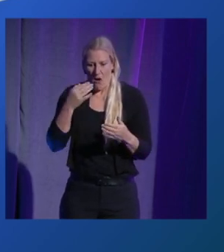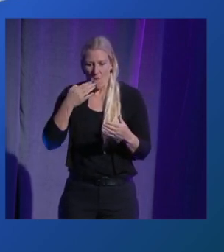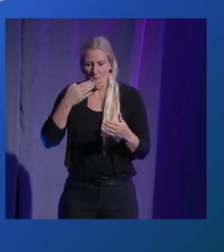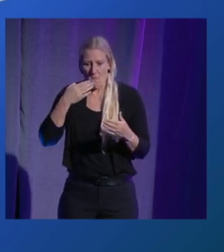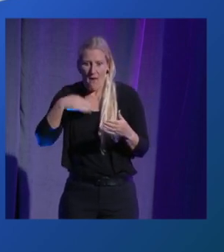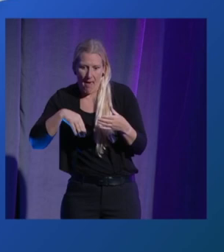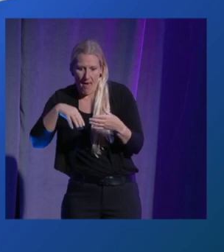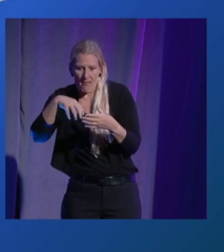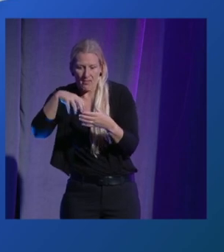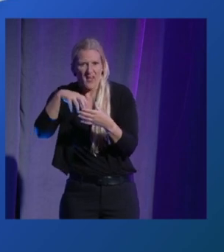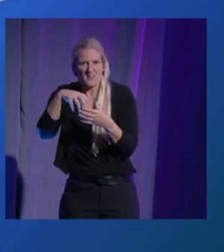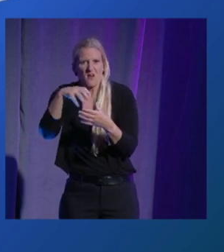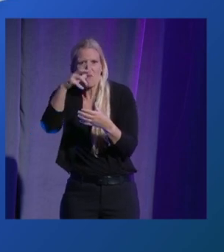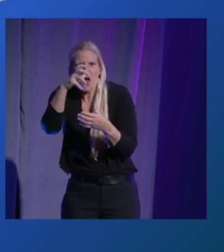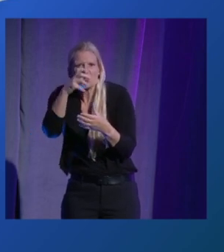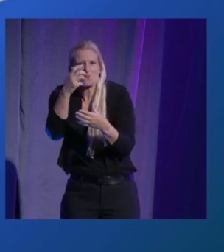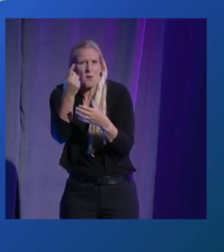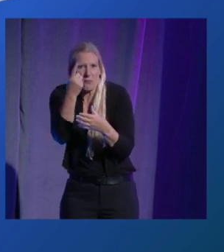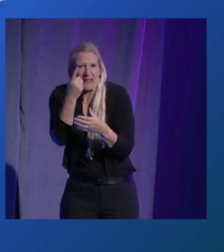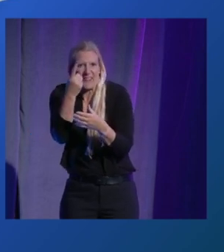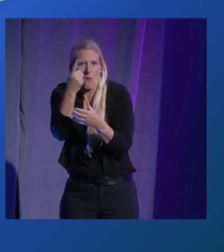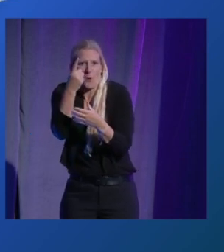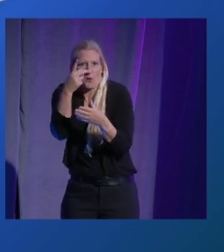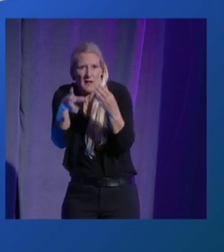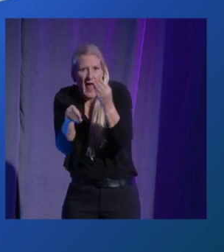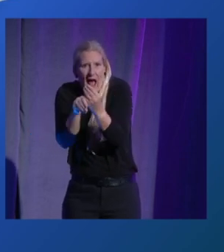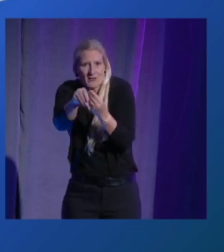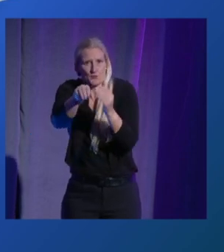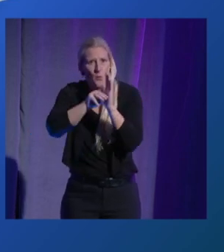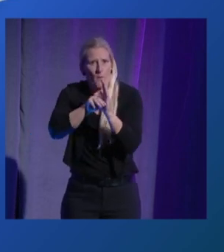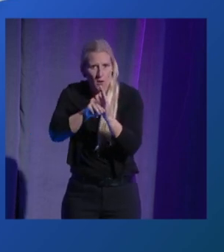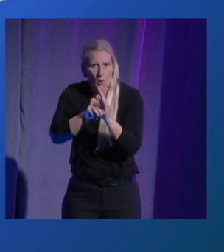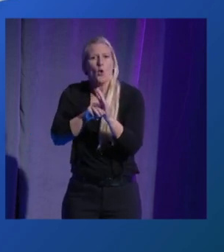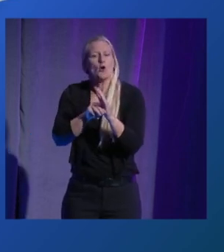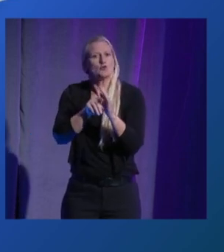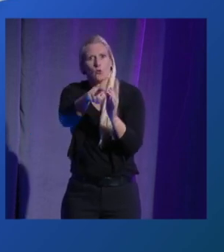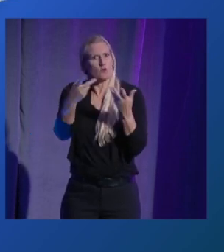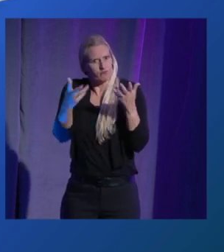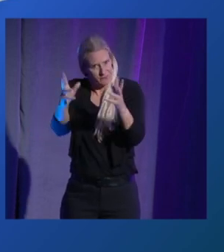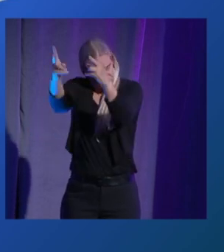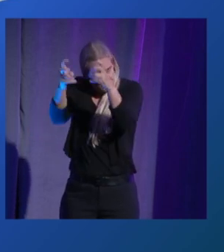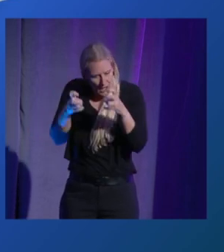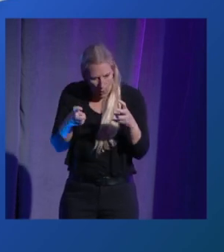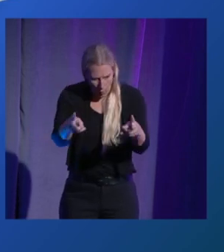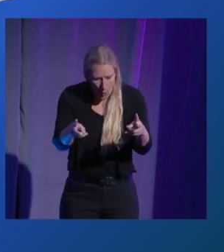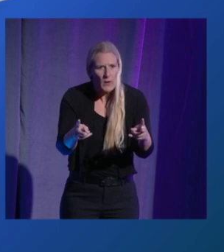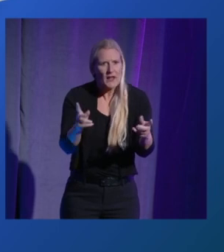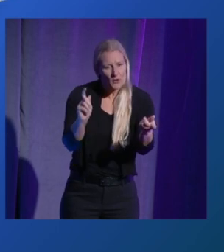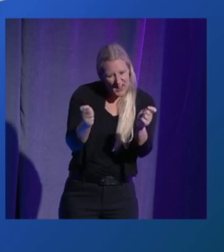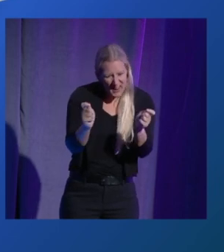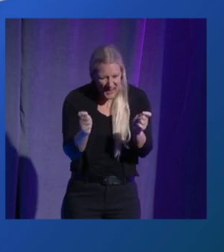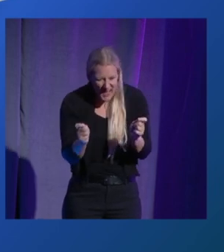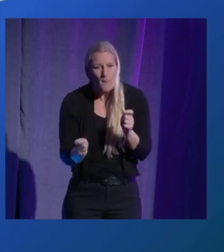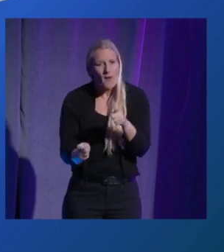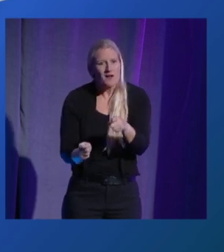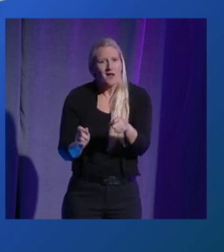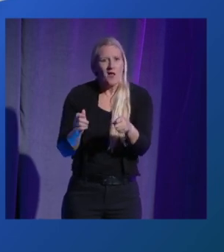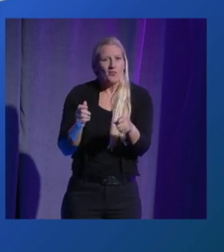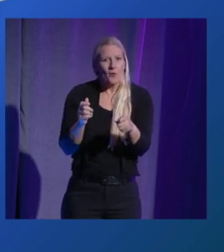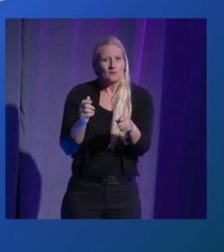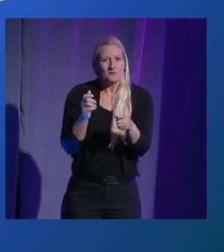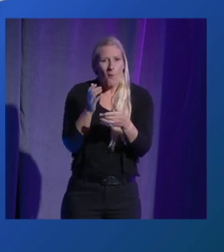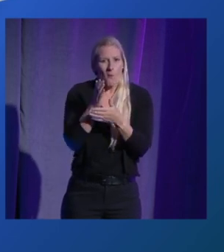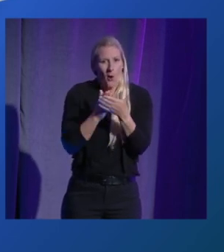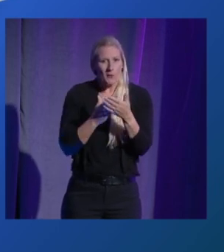injected in those models so if you go on to do the fine tuning right those nefarious components do carry